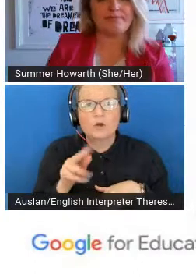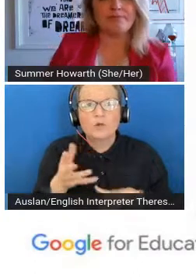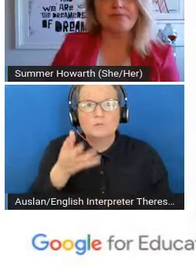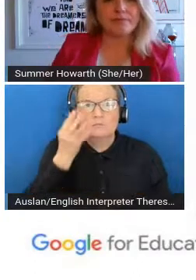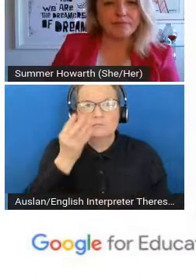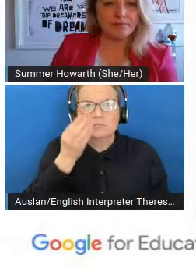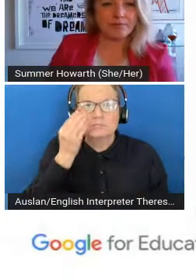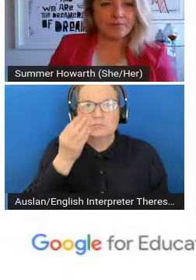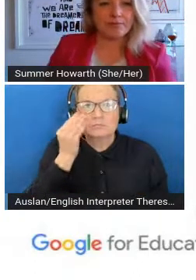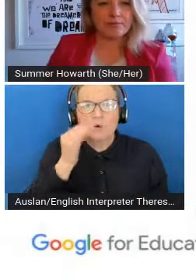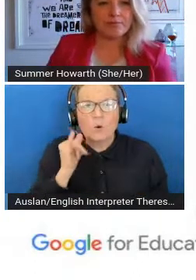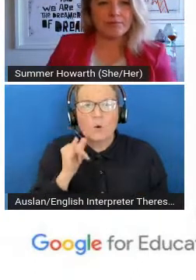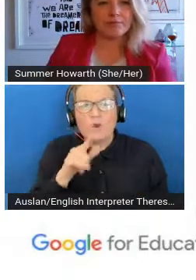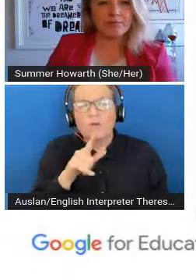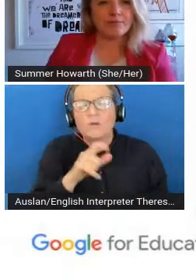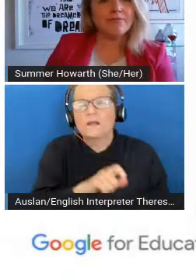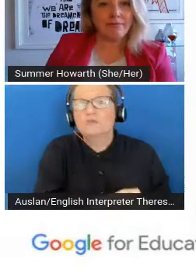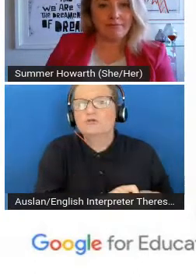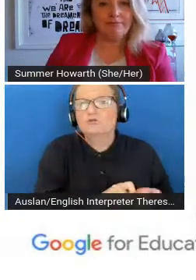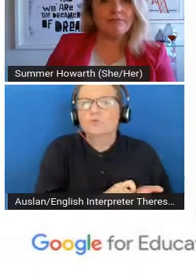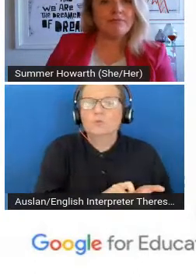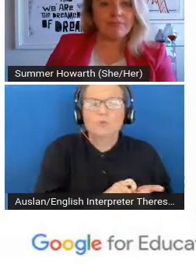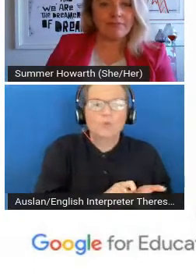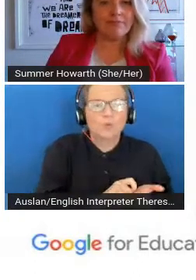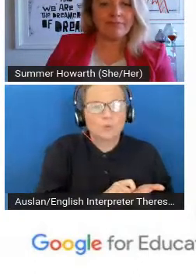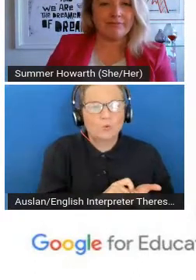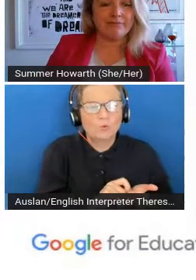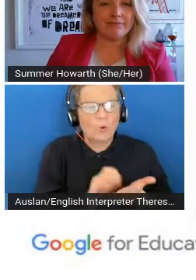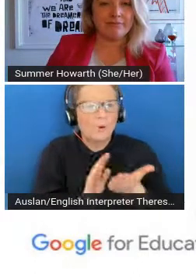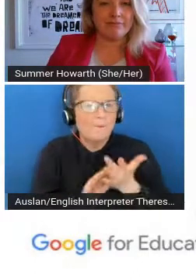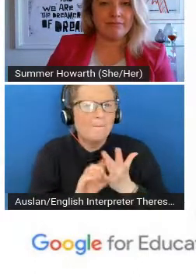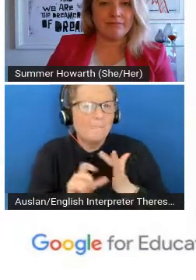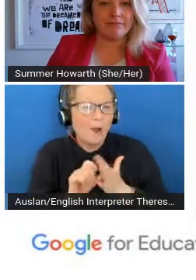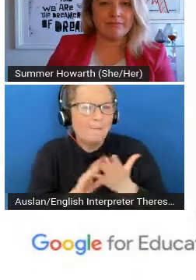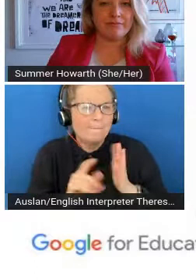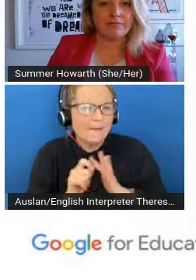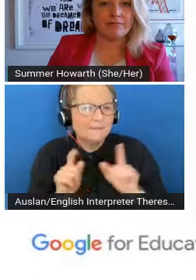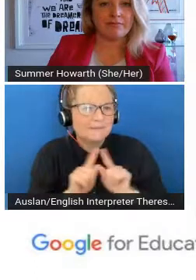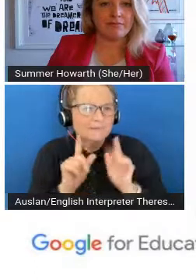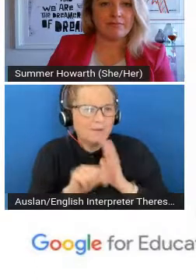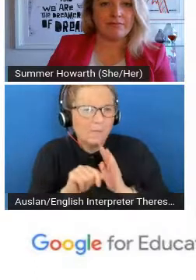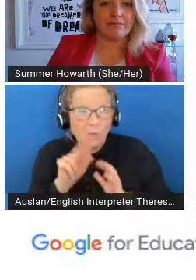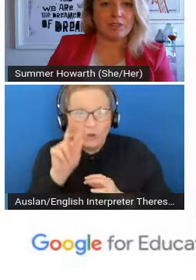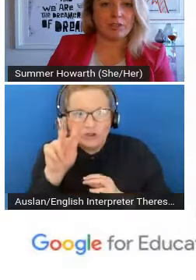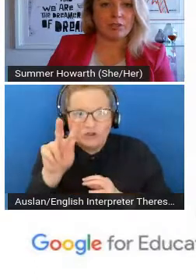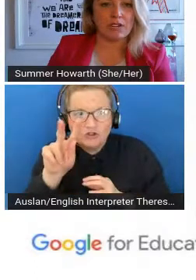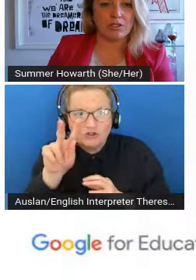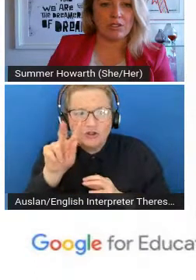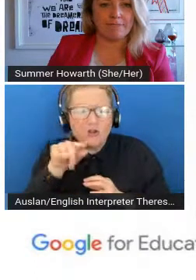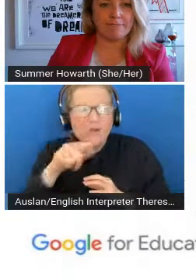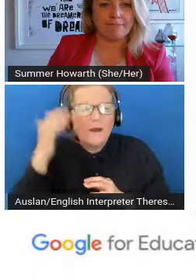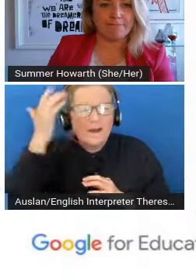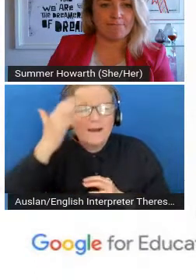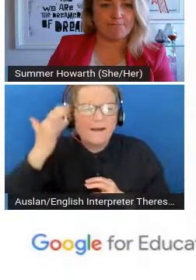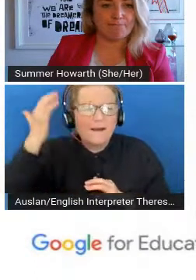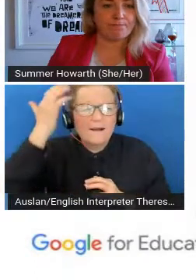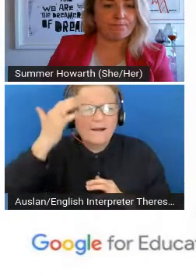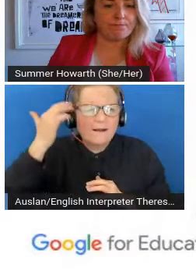be doodling, drawing a mind map, or, whatever? You're thinking through these things. The call to